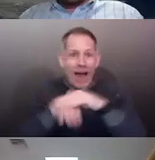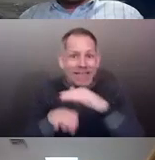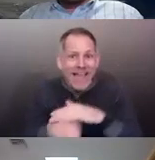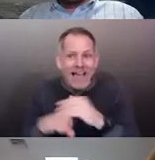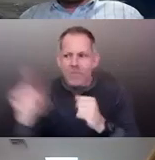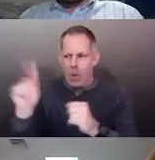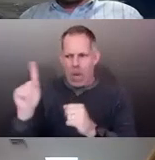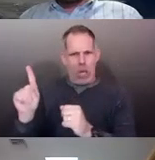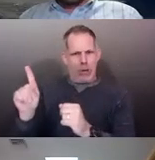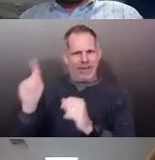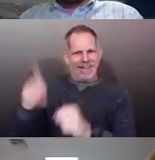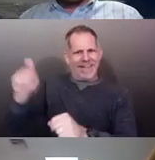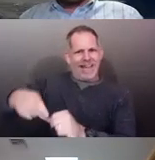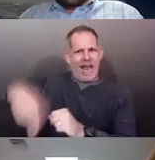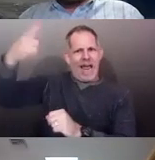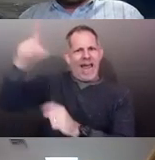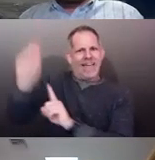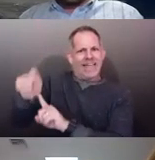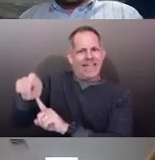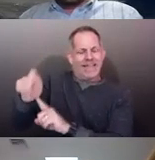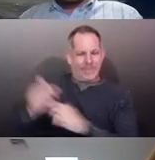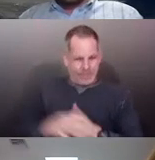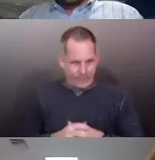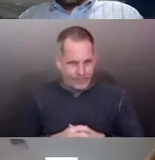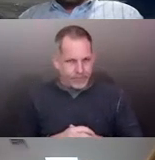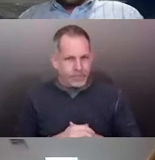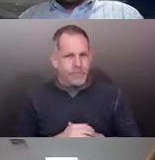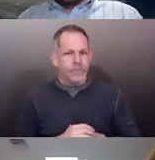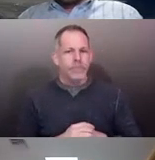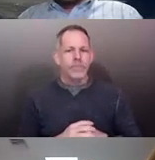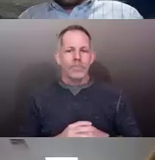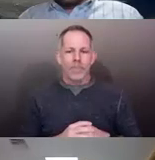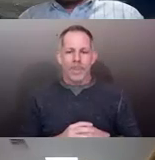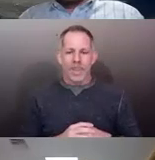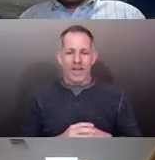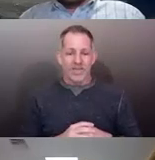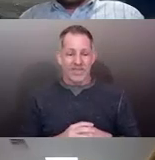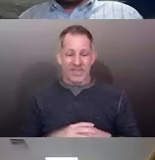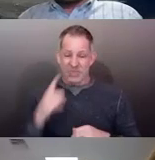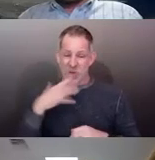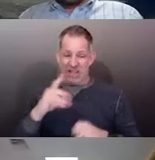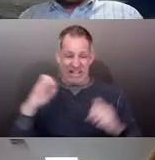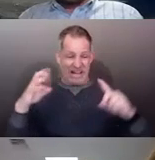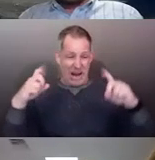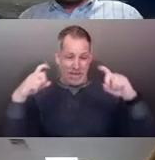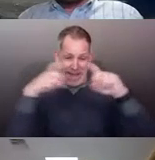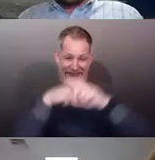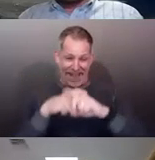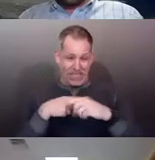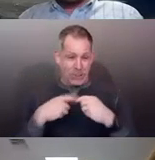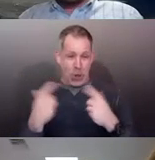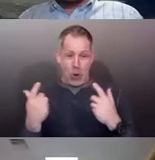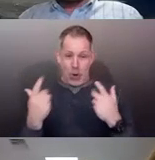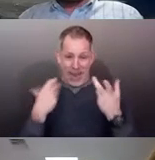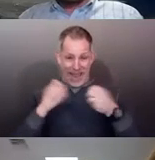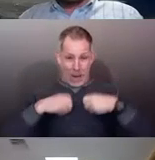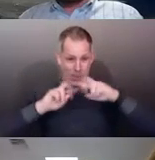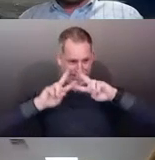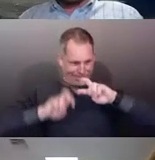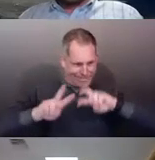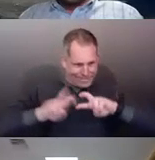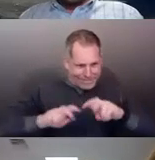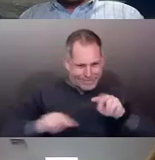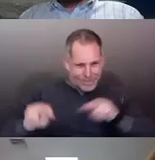math and algorithms and really smart people. Obviously, I'm not one of them, but I know enough about it to know that it's the science behind that is